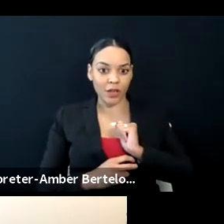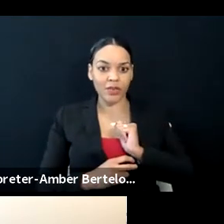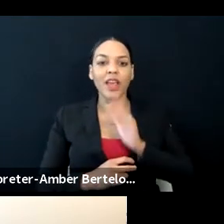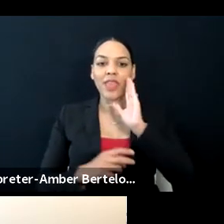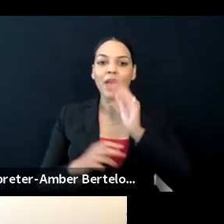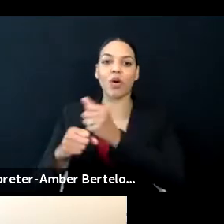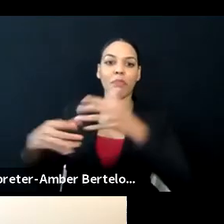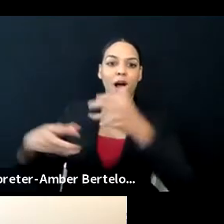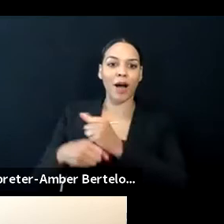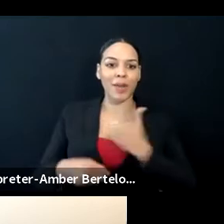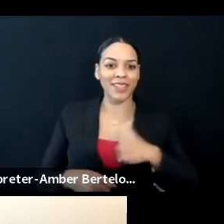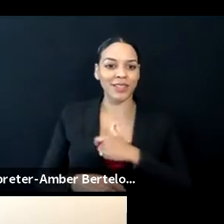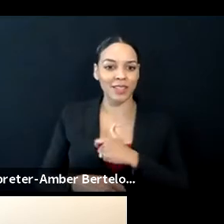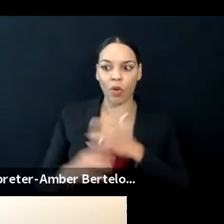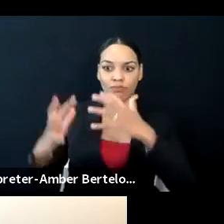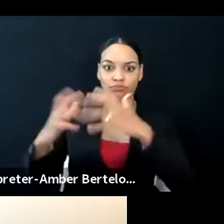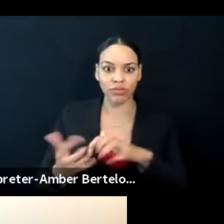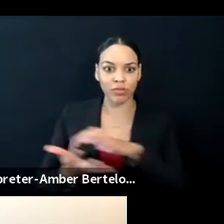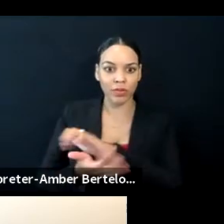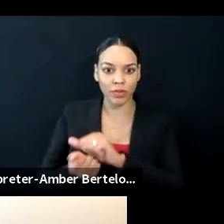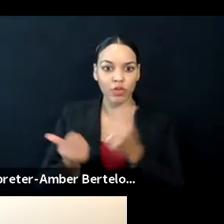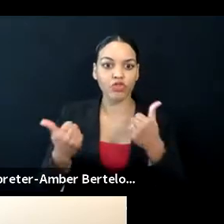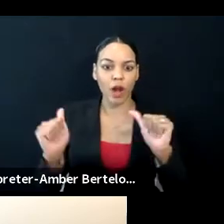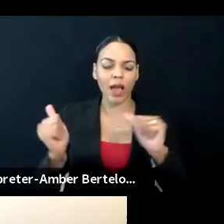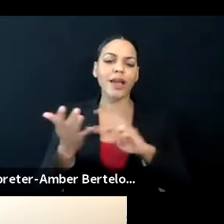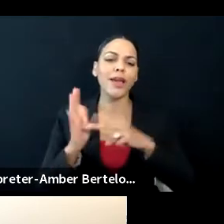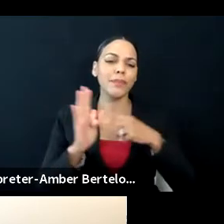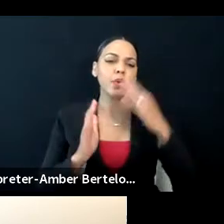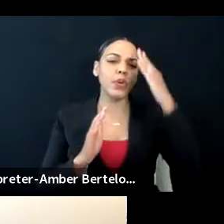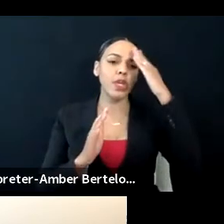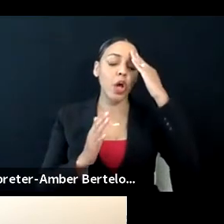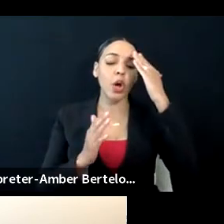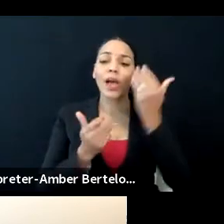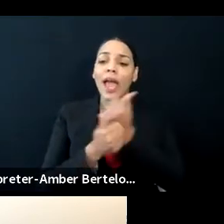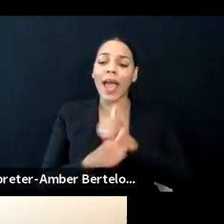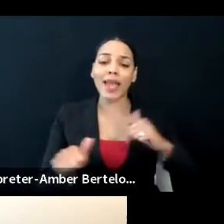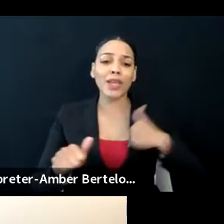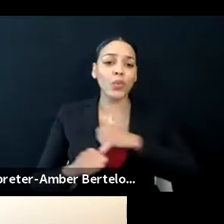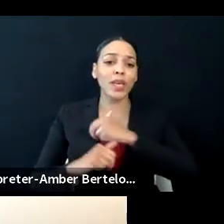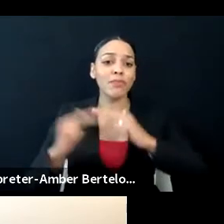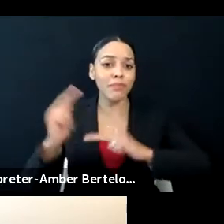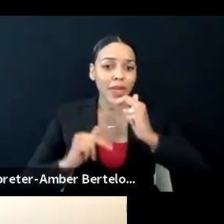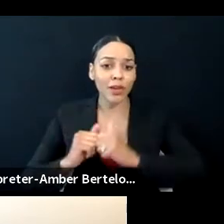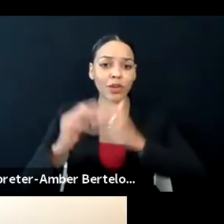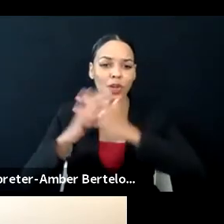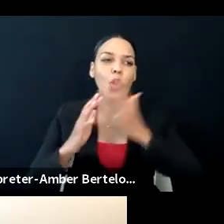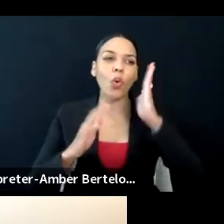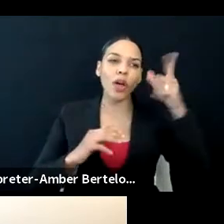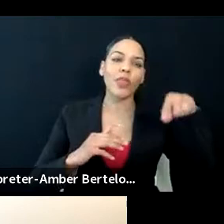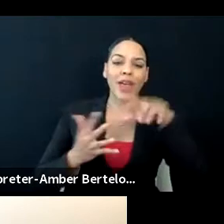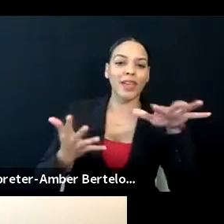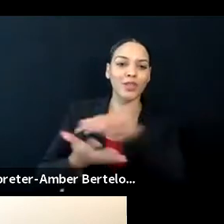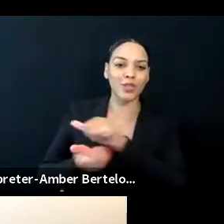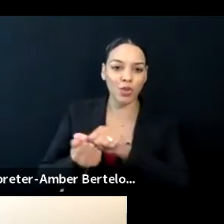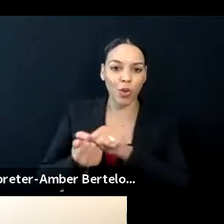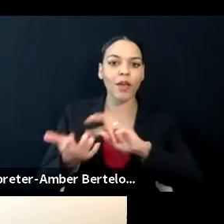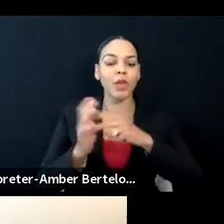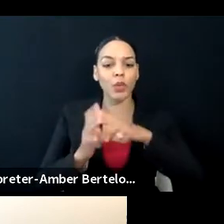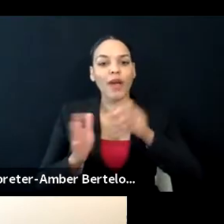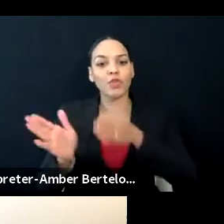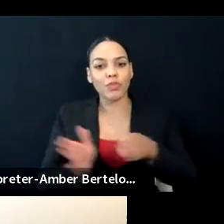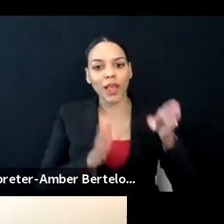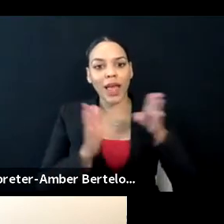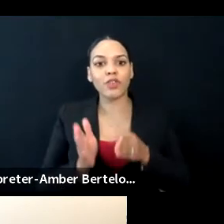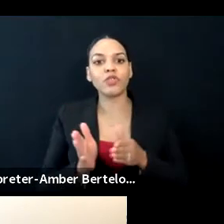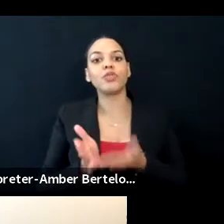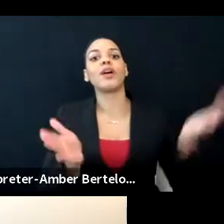So I think we have to assume that's an inevitable, that whatever we build, they're going to destroy. So we have to plan to rebuild until we can have a place